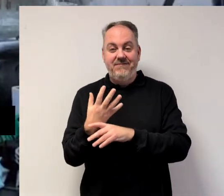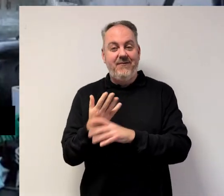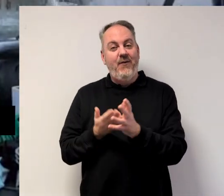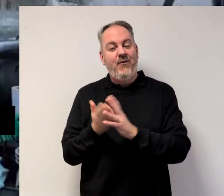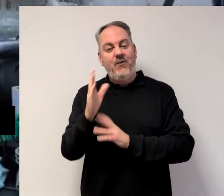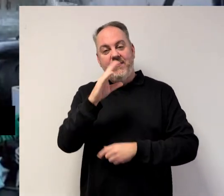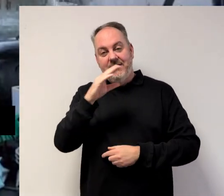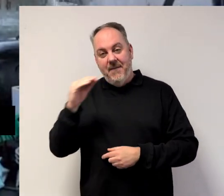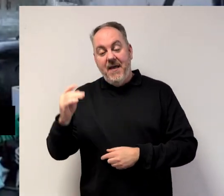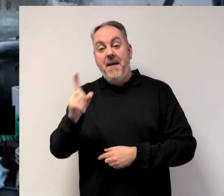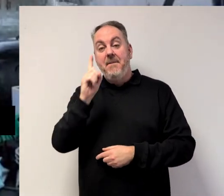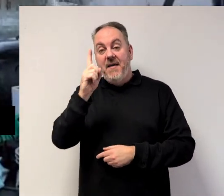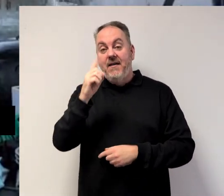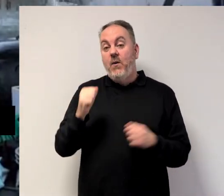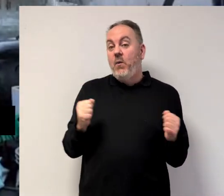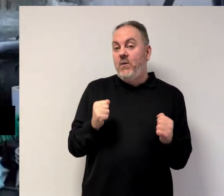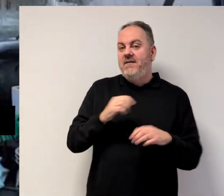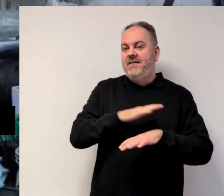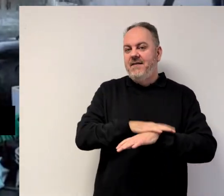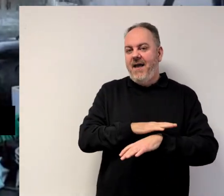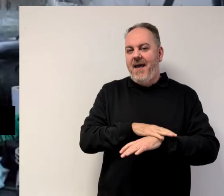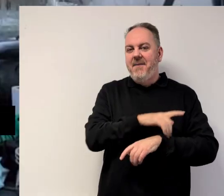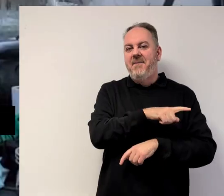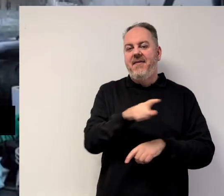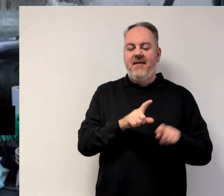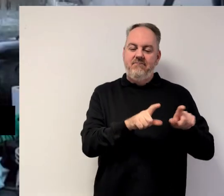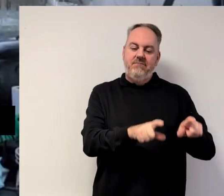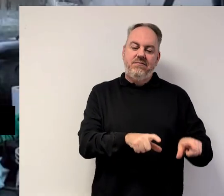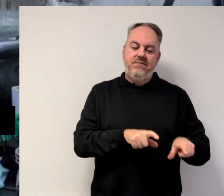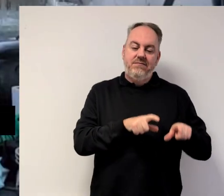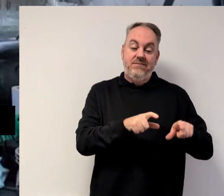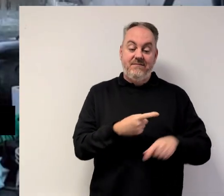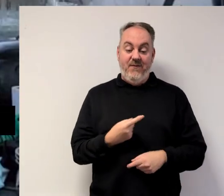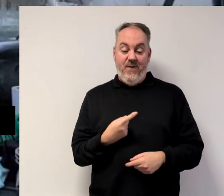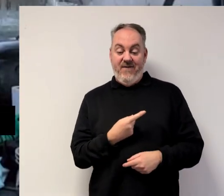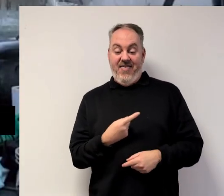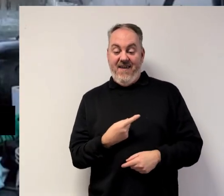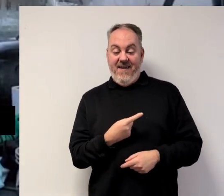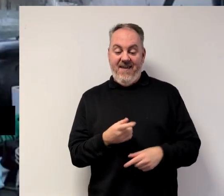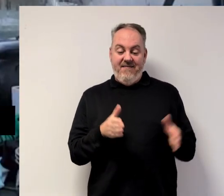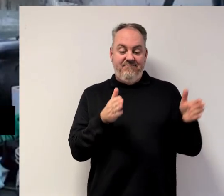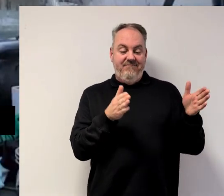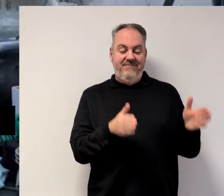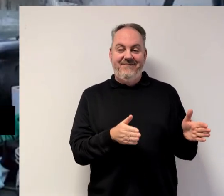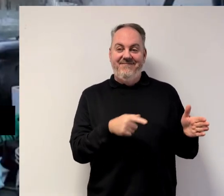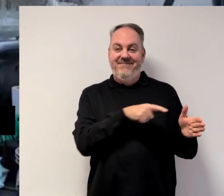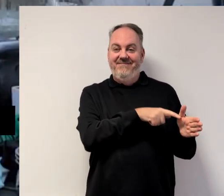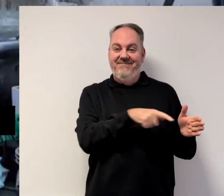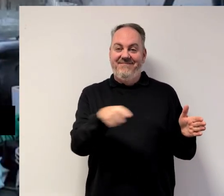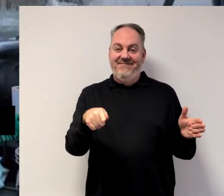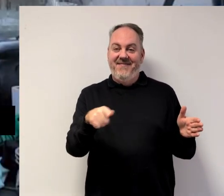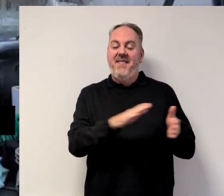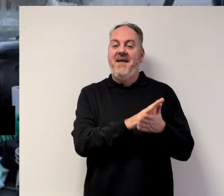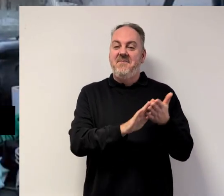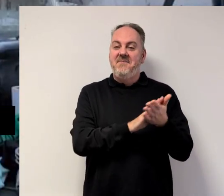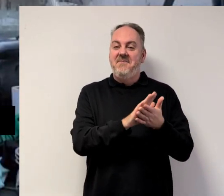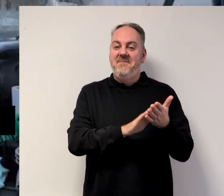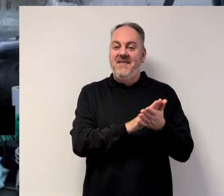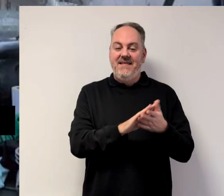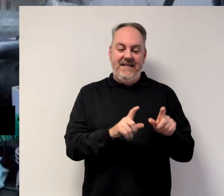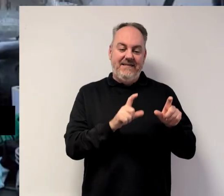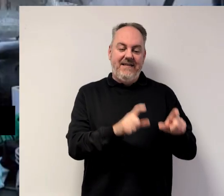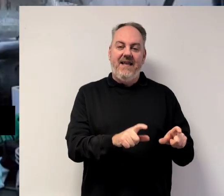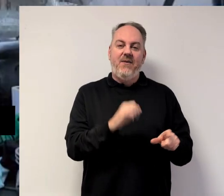That's the wee bit over there that's cozied up just now in fleece. We